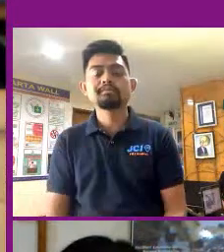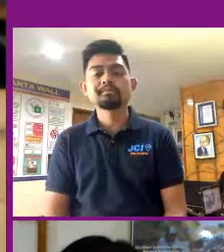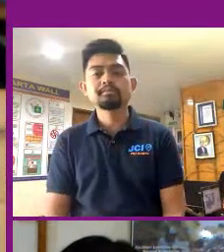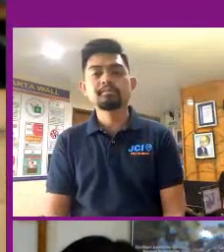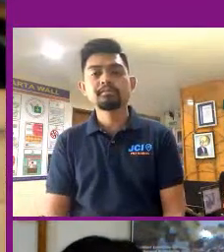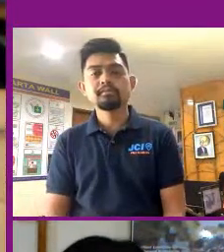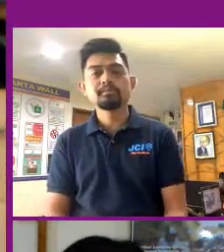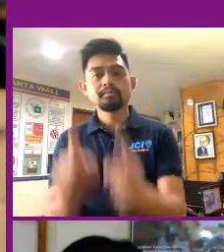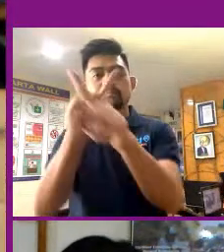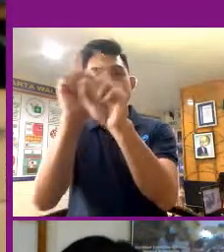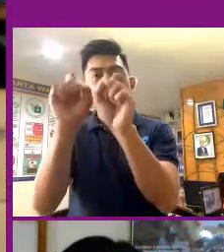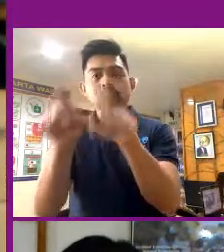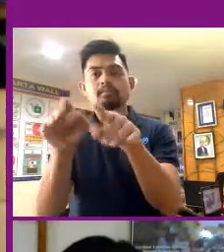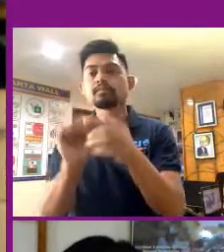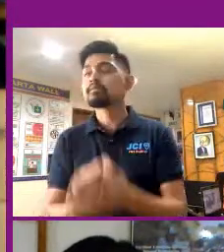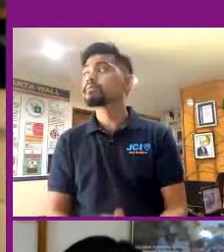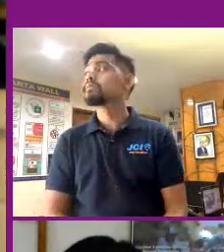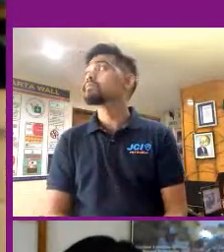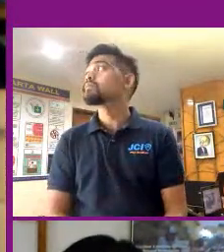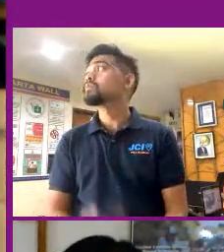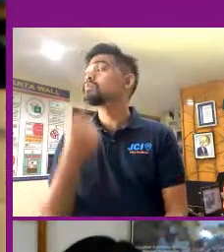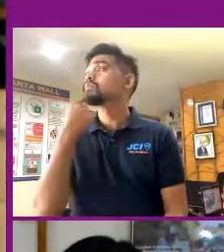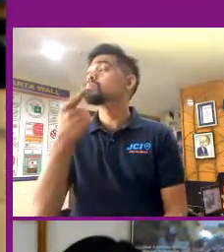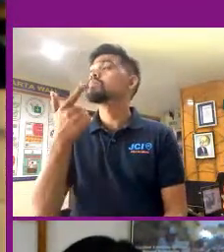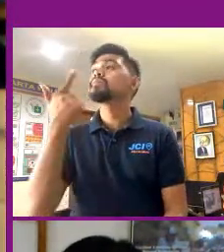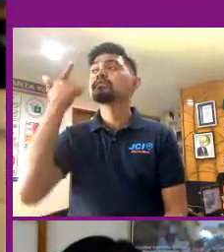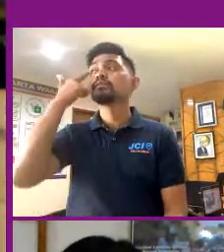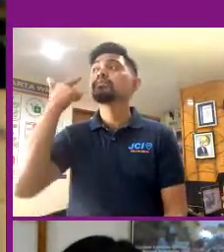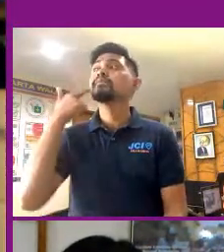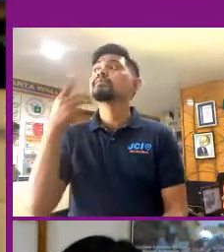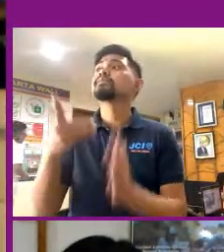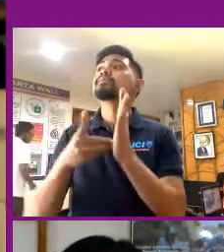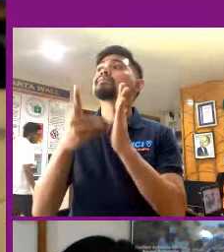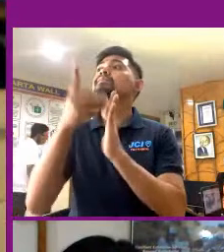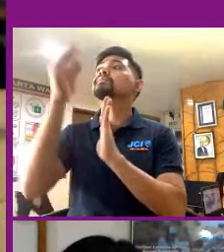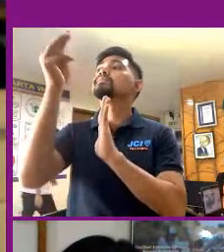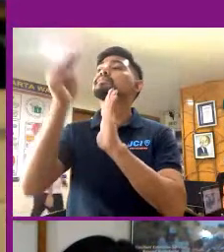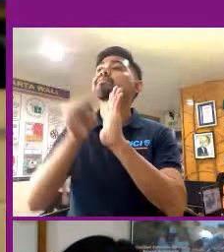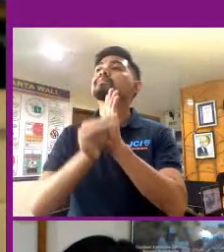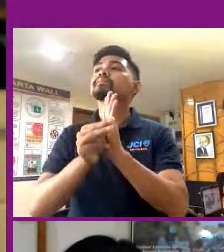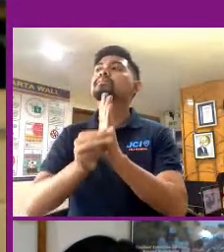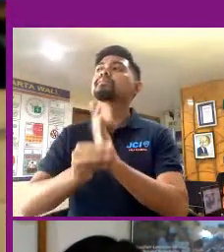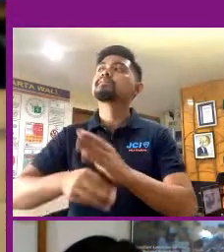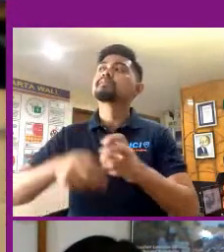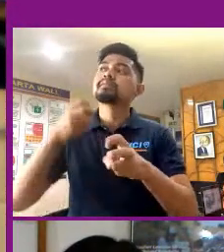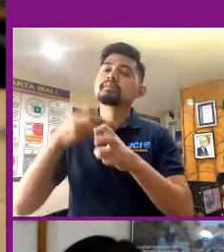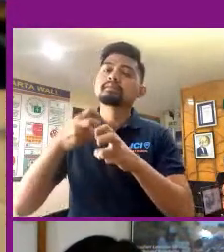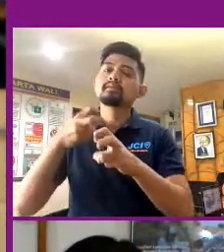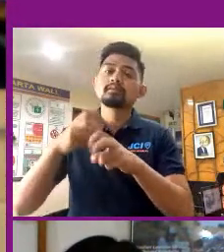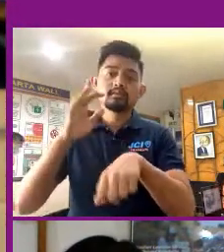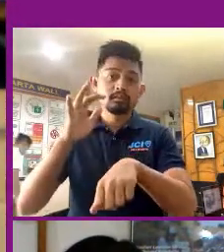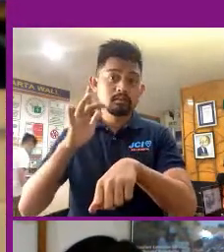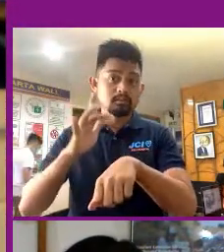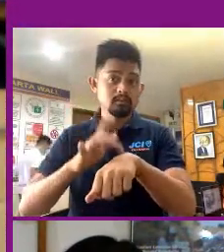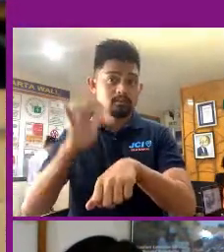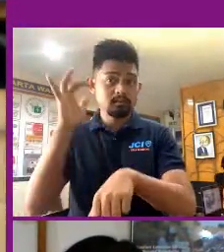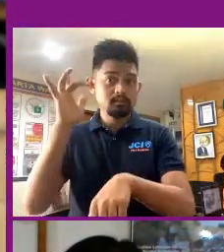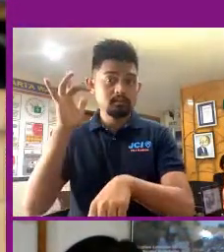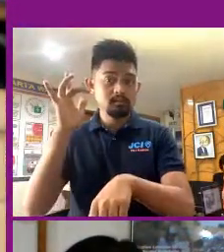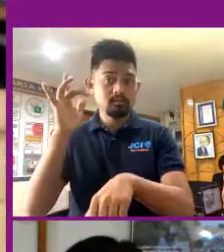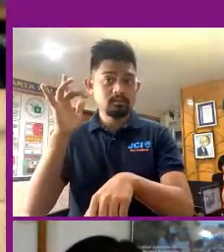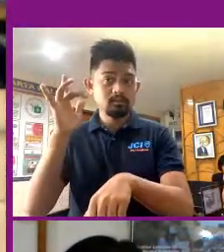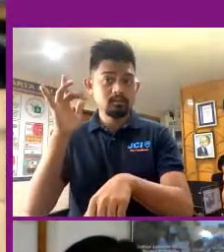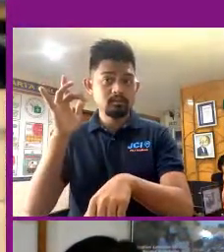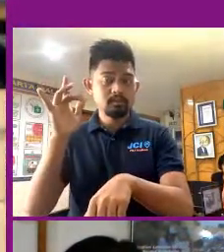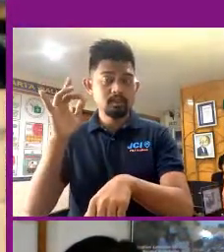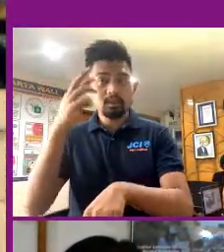Sa gender. Kasi dito sa gender and development, it is mahirap mag-touch ka ng specific religious practices,